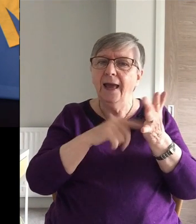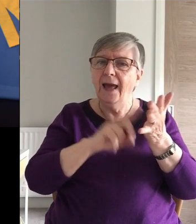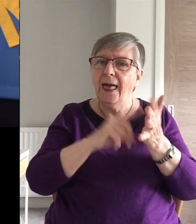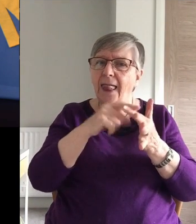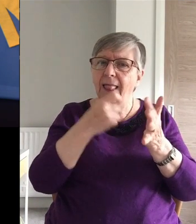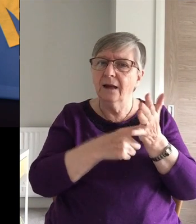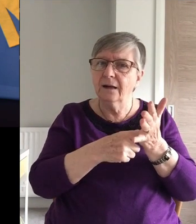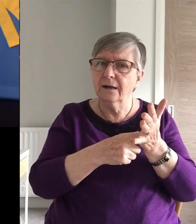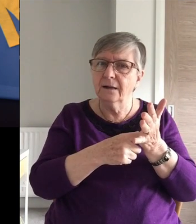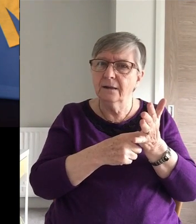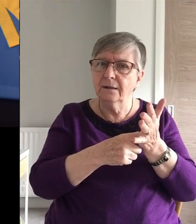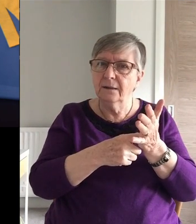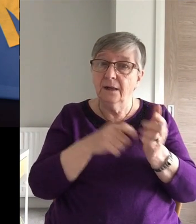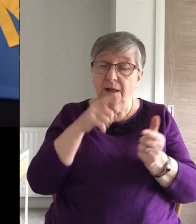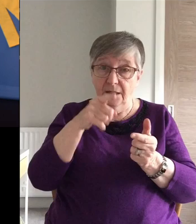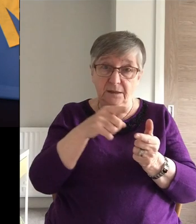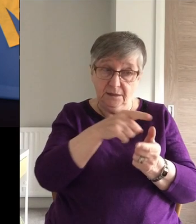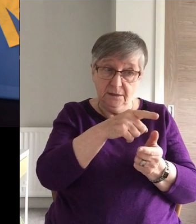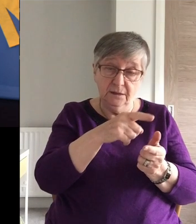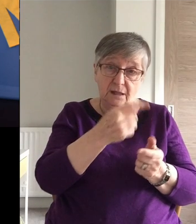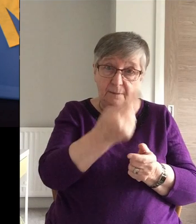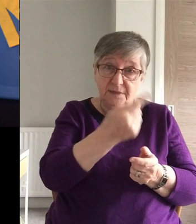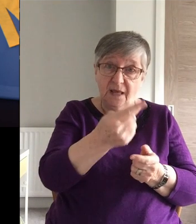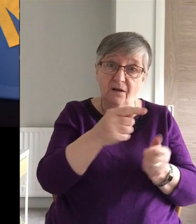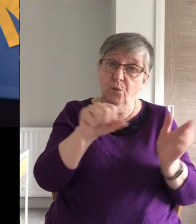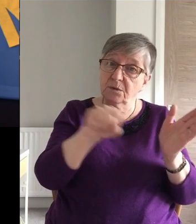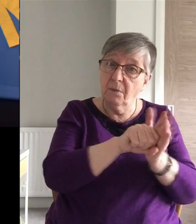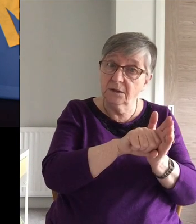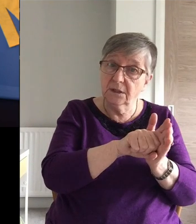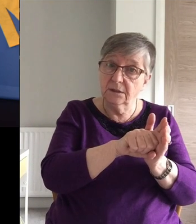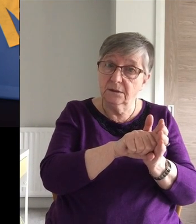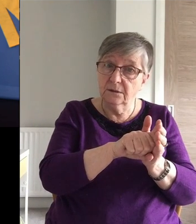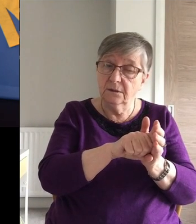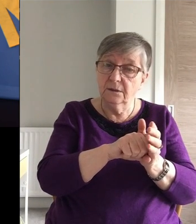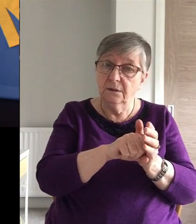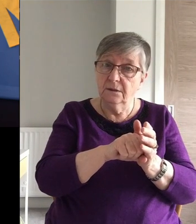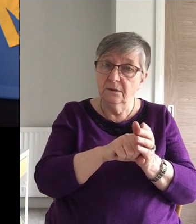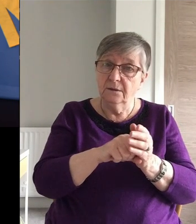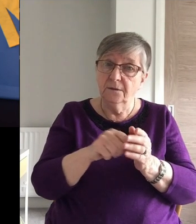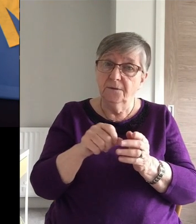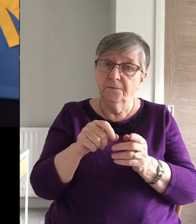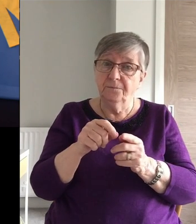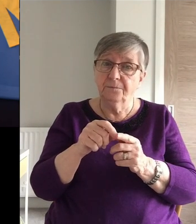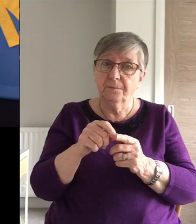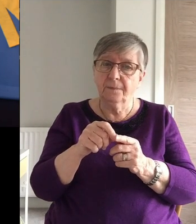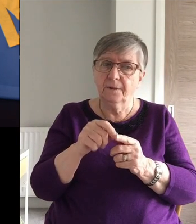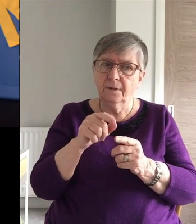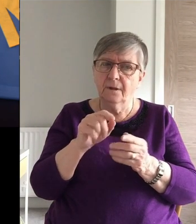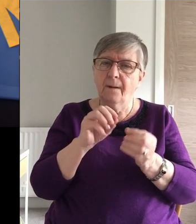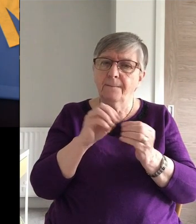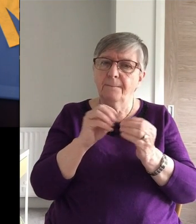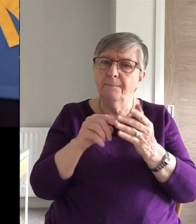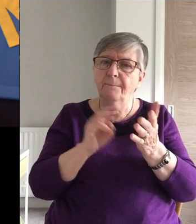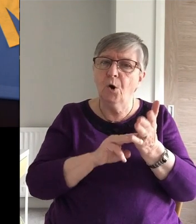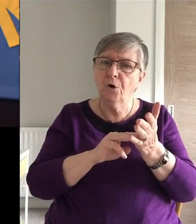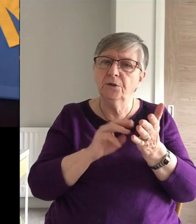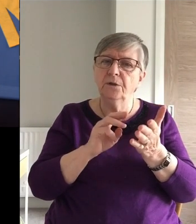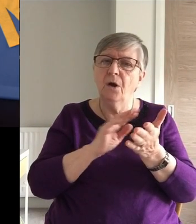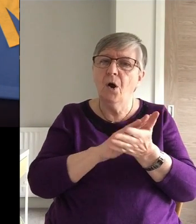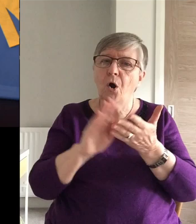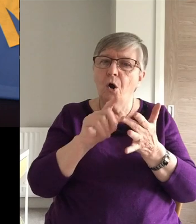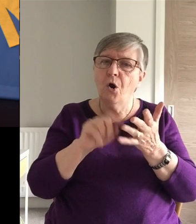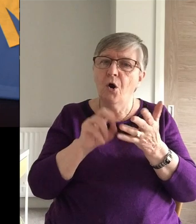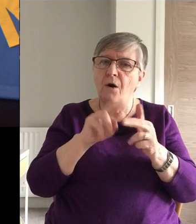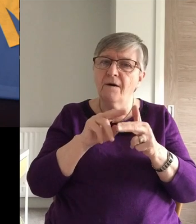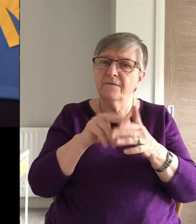and who was murdered by the Nazis just before the Allies got there. Bonhoeffer wrote a lot